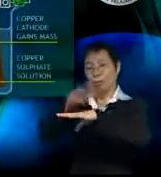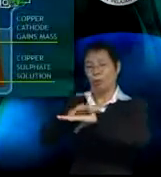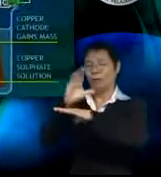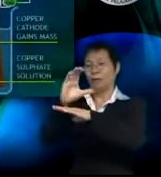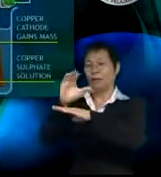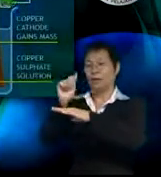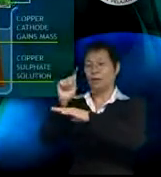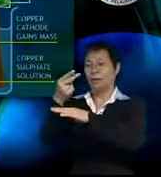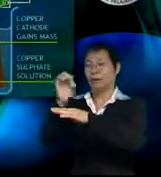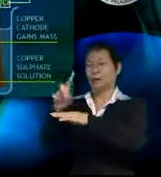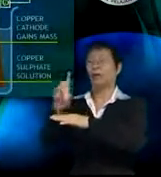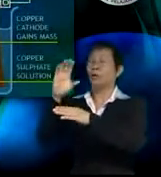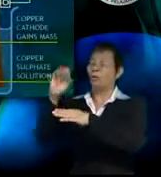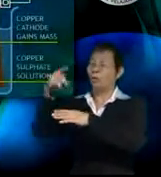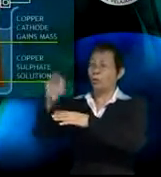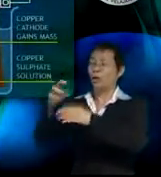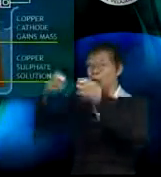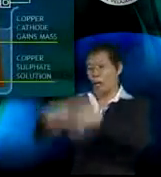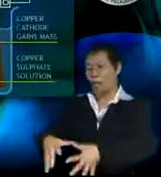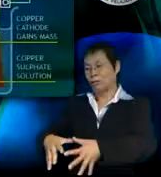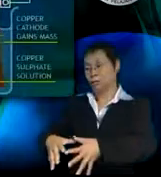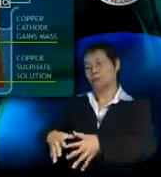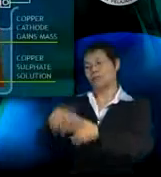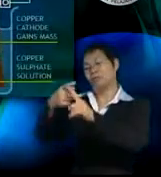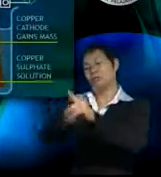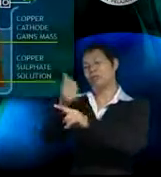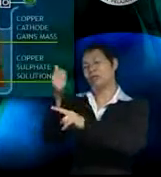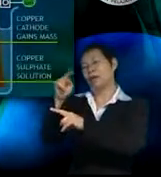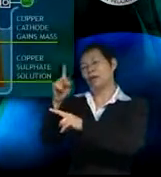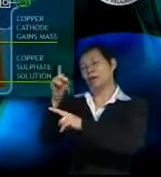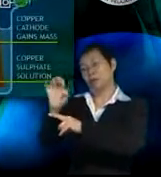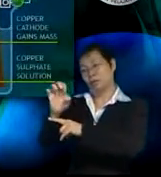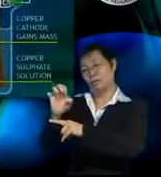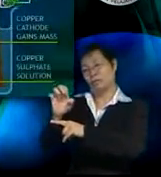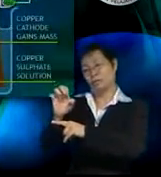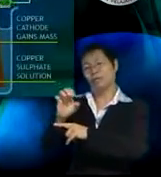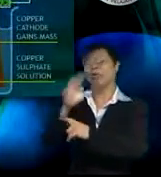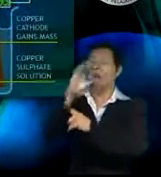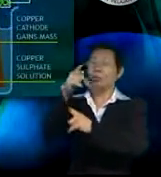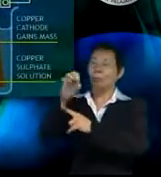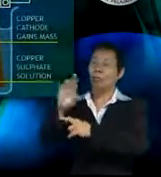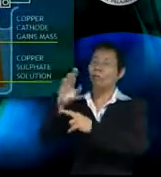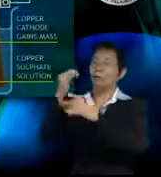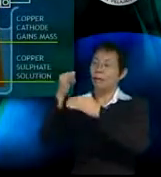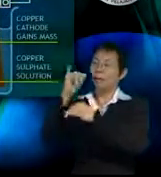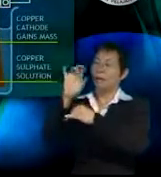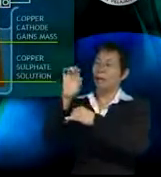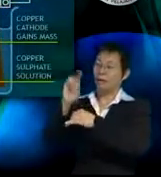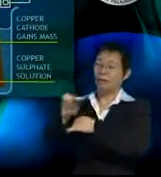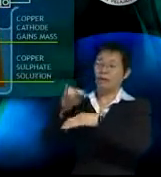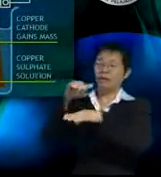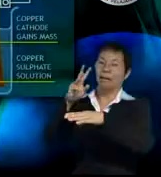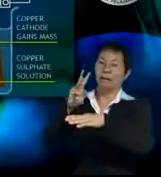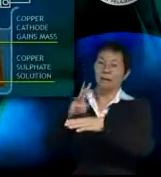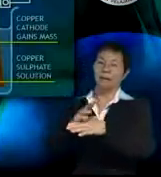cathode, the copper atoms were lost from the anode. As the copper ions left the solution at the